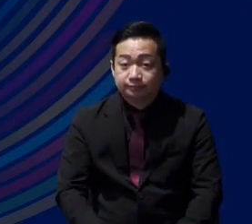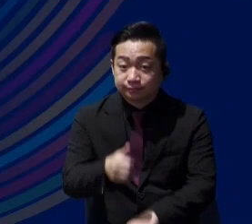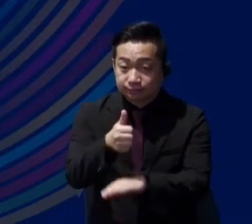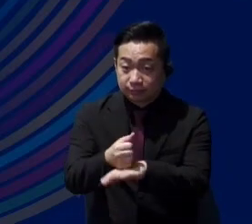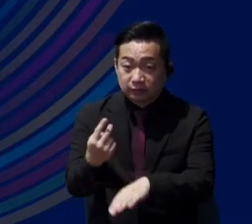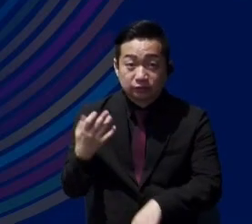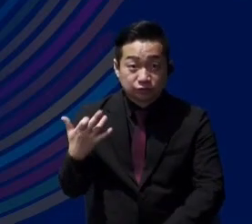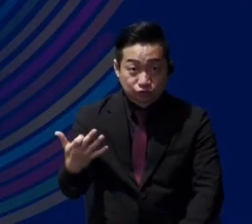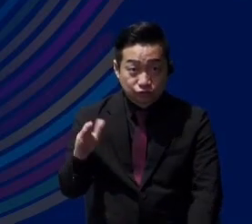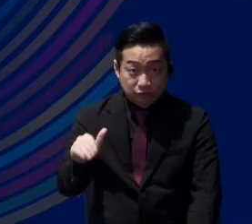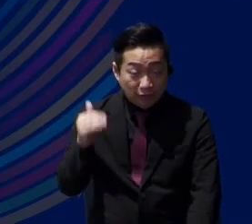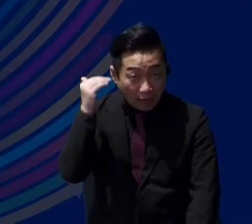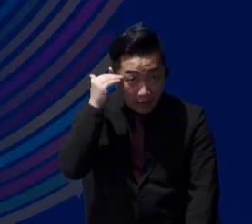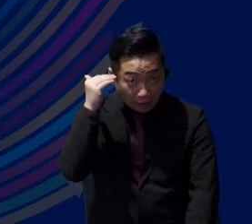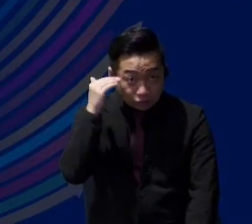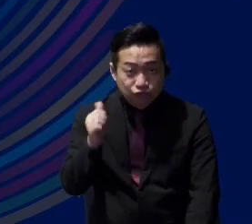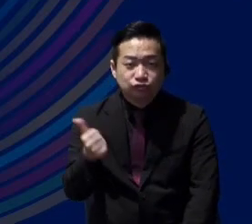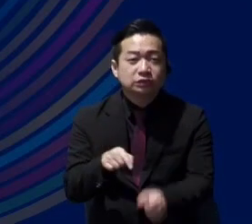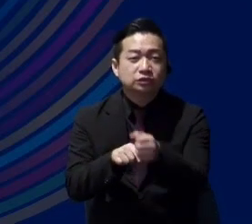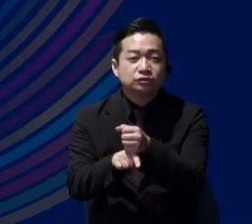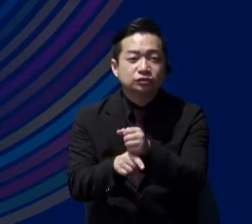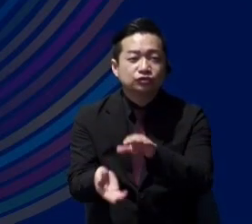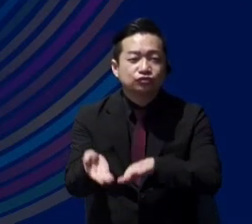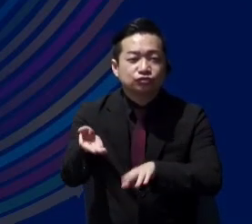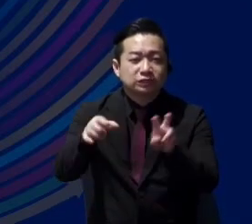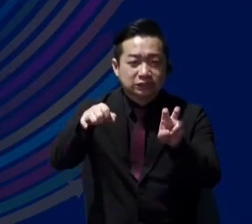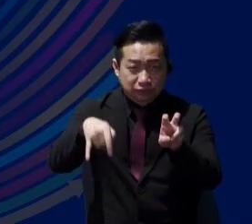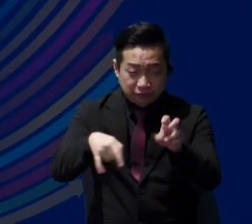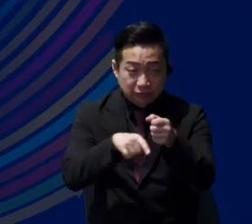in Korea is low back pain.